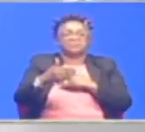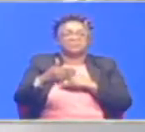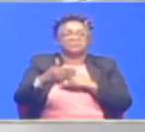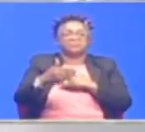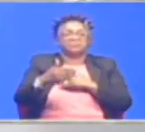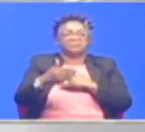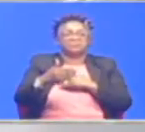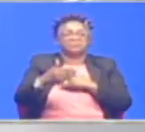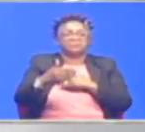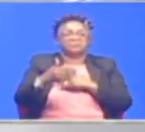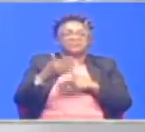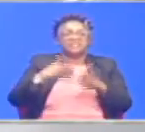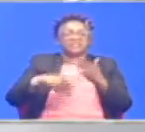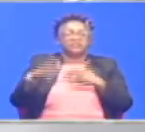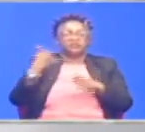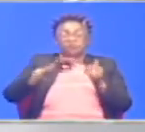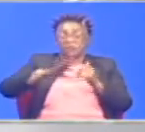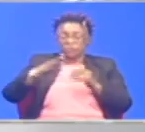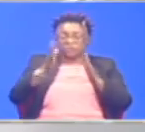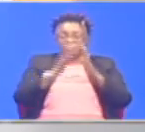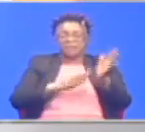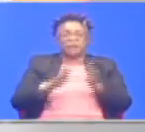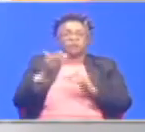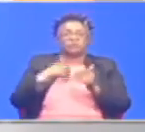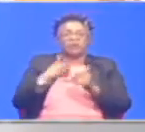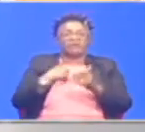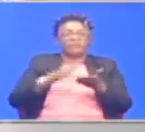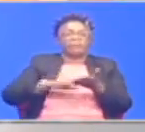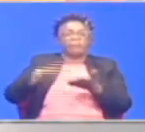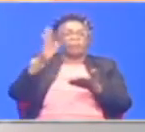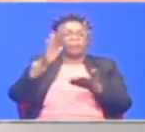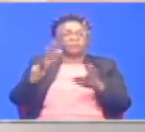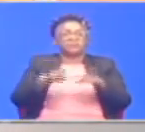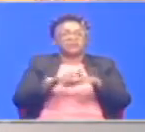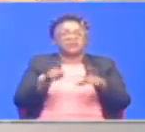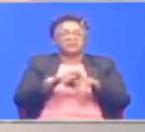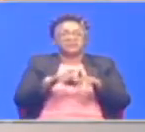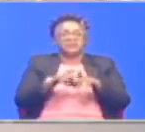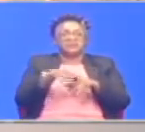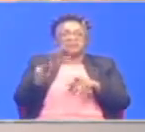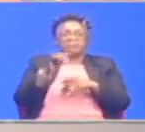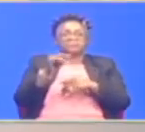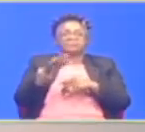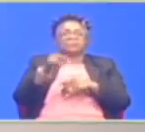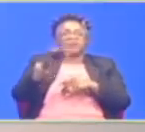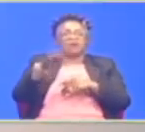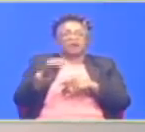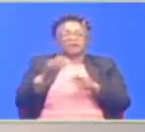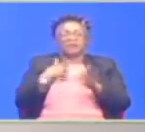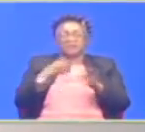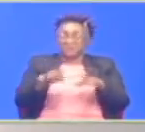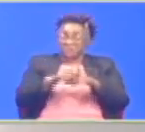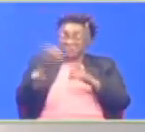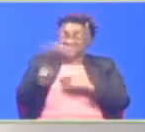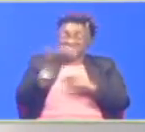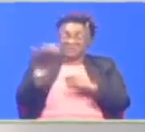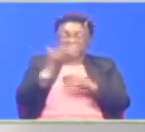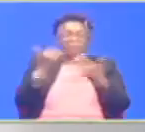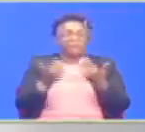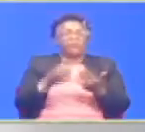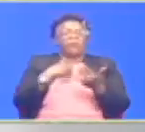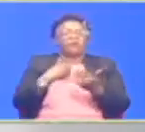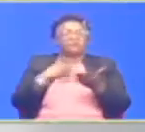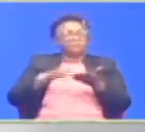While initial county plans were to have Mumbi Stadium as the main football venue, Kiaro and Hura Stadiums have been the go-to for many